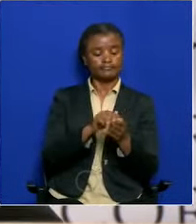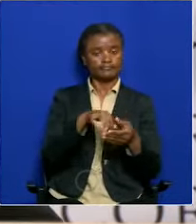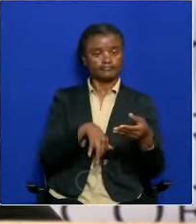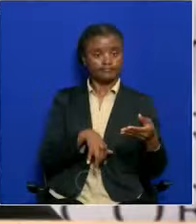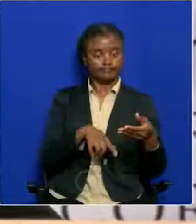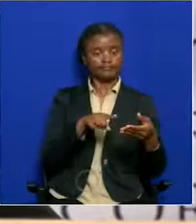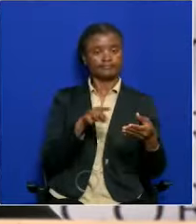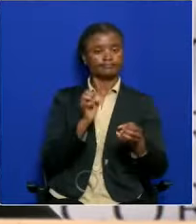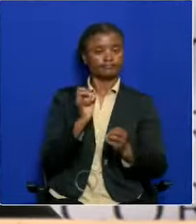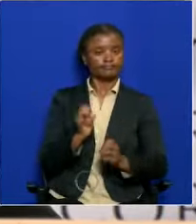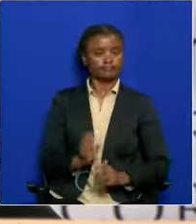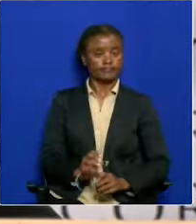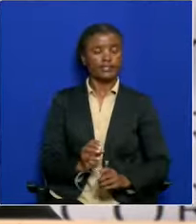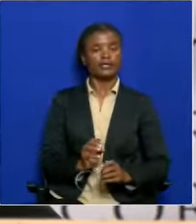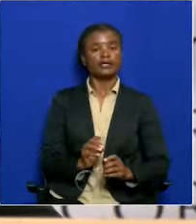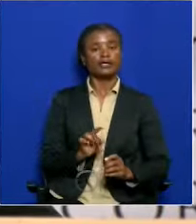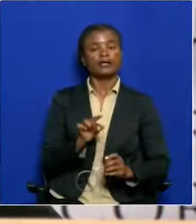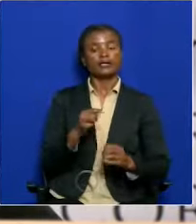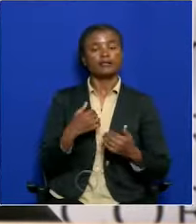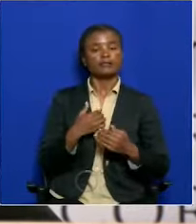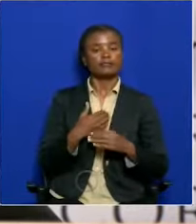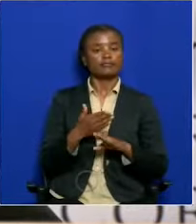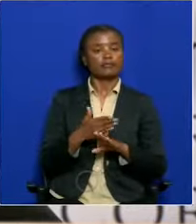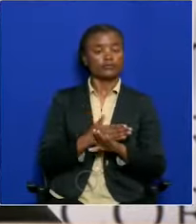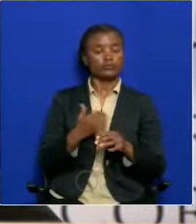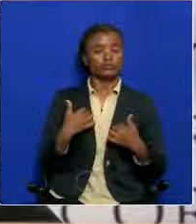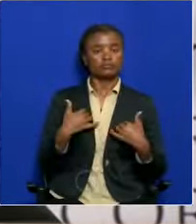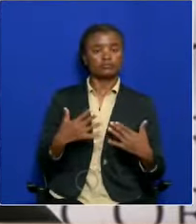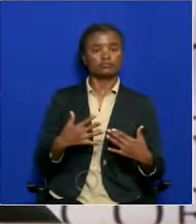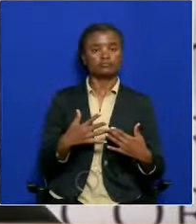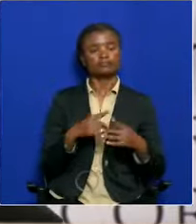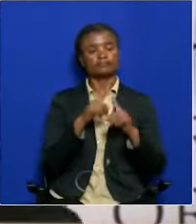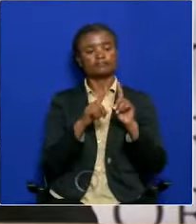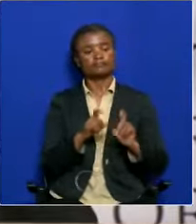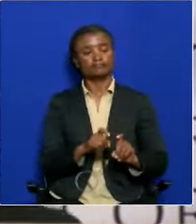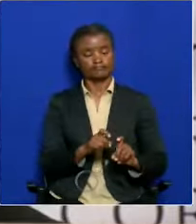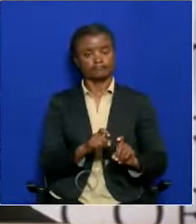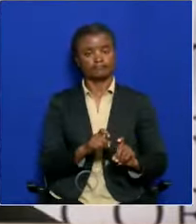before we start with his cross-examination.